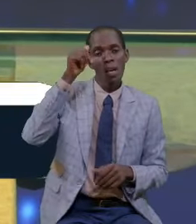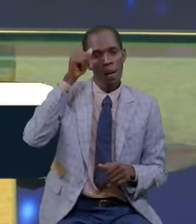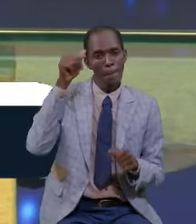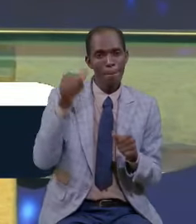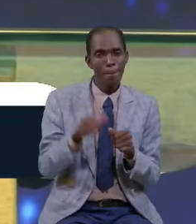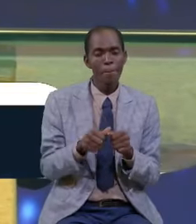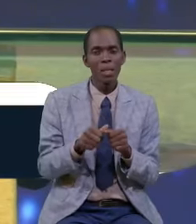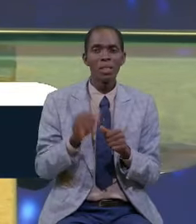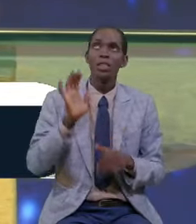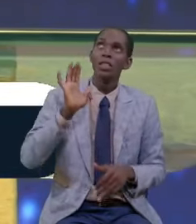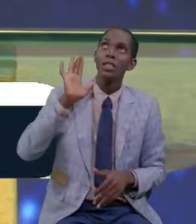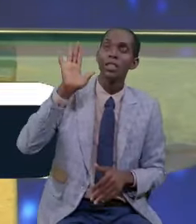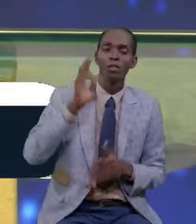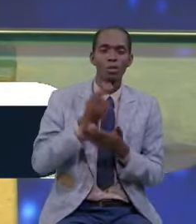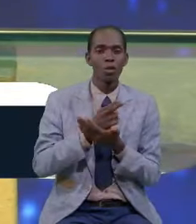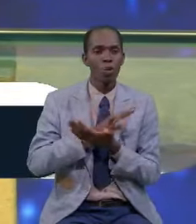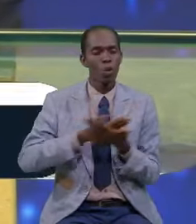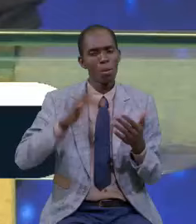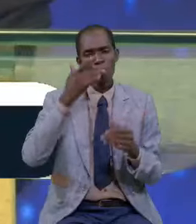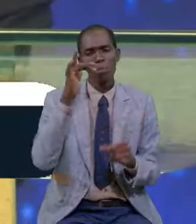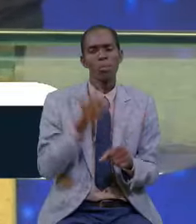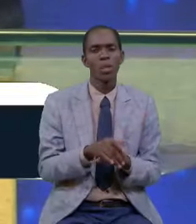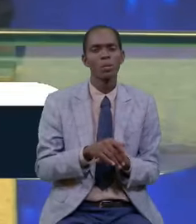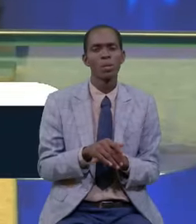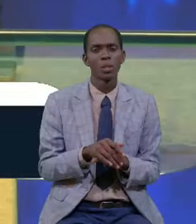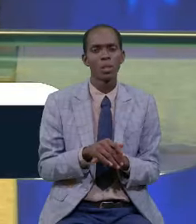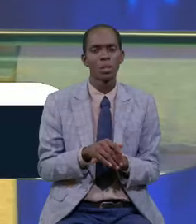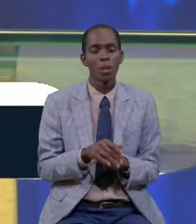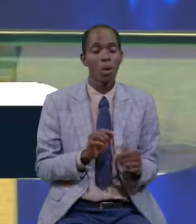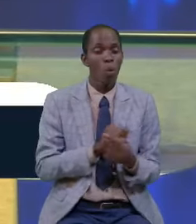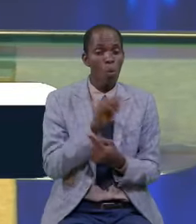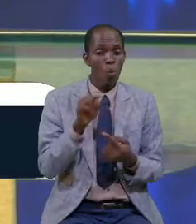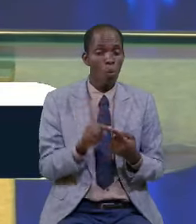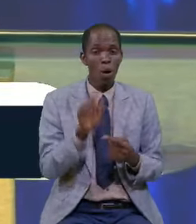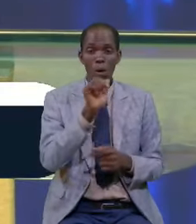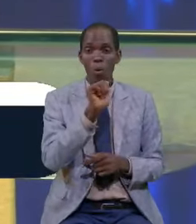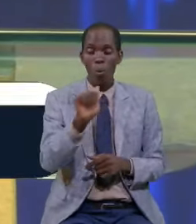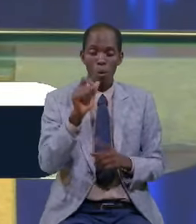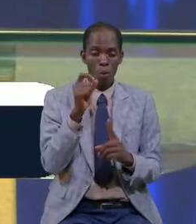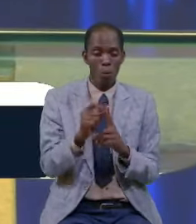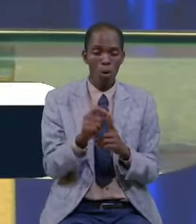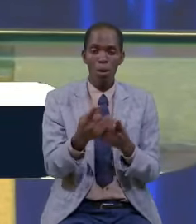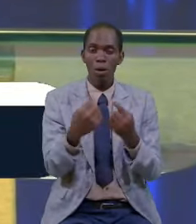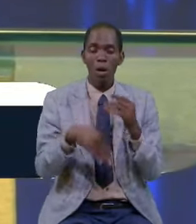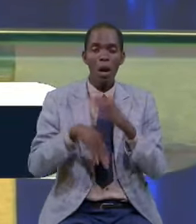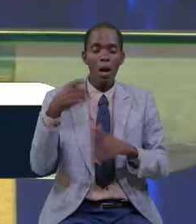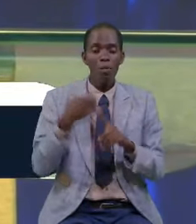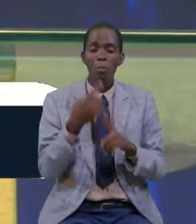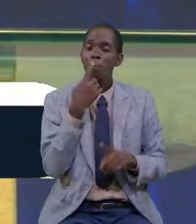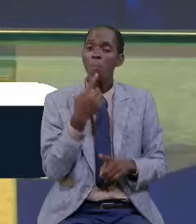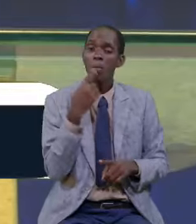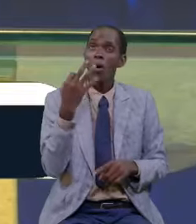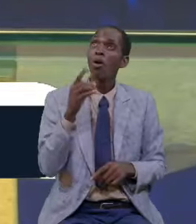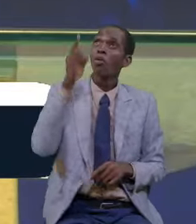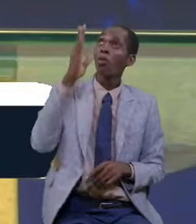his holy promise you see see when a word comes out of the mouth of God is the holy